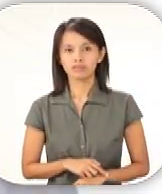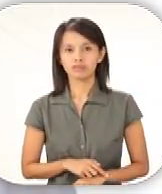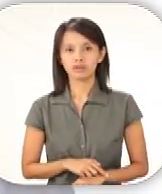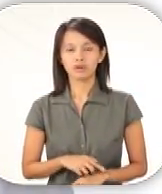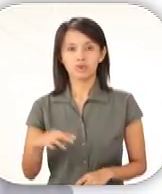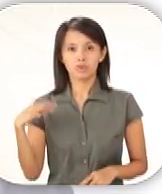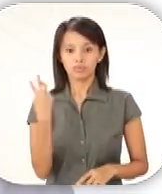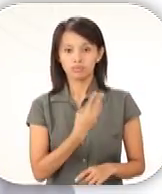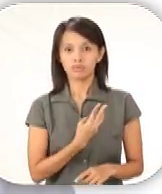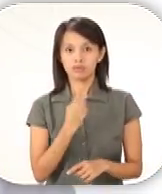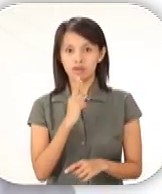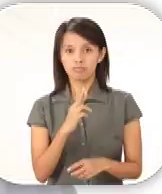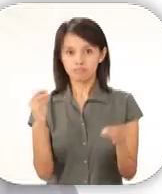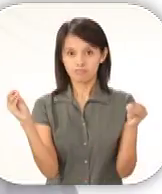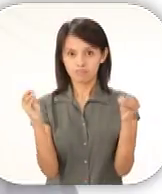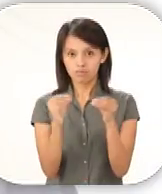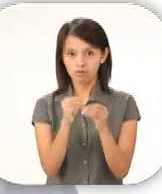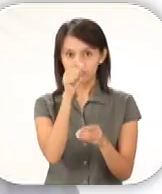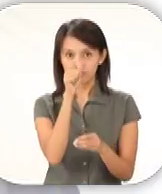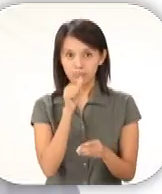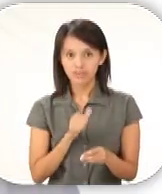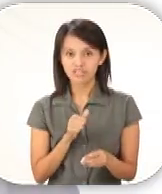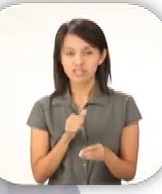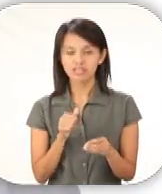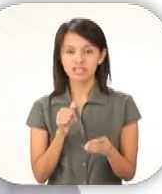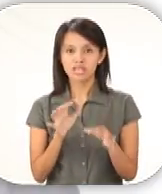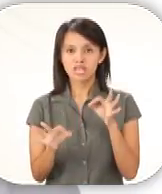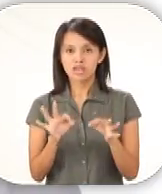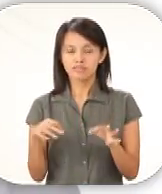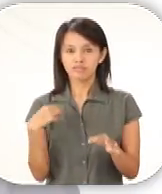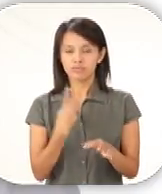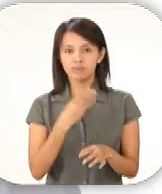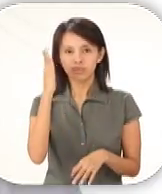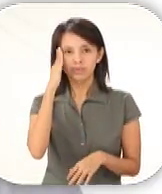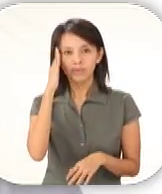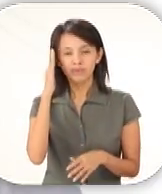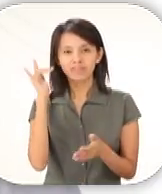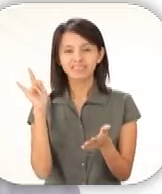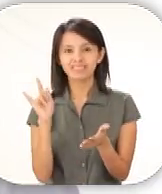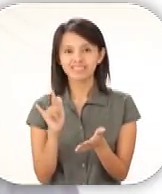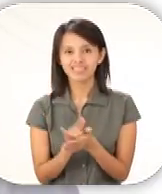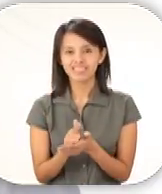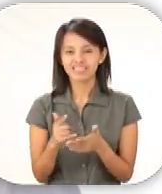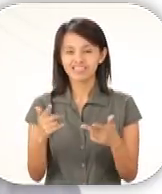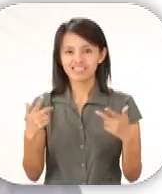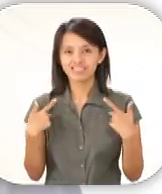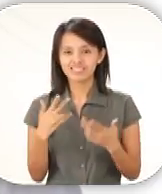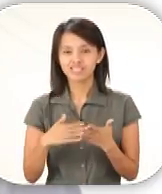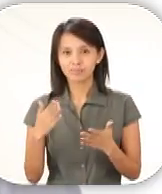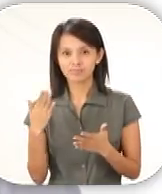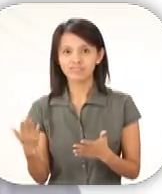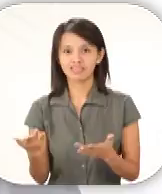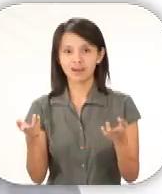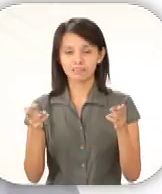ho, mas nagiging pasensyoso tayo kung alam natin na meron